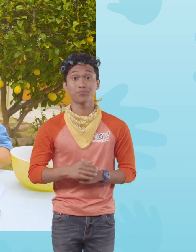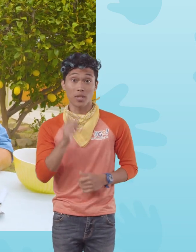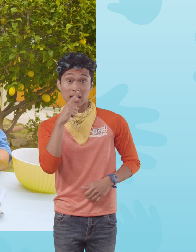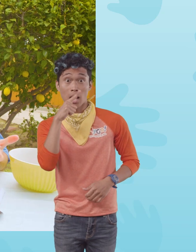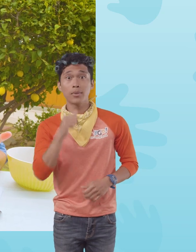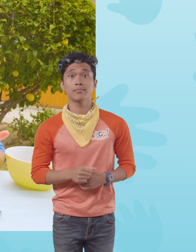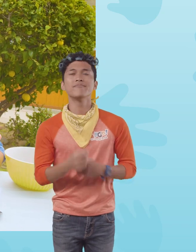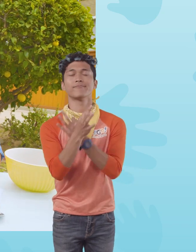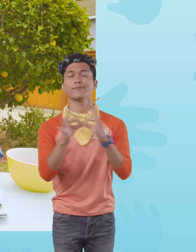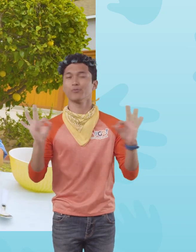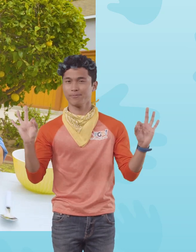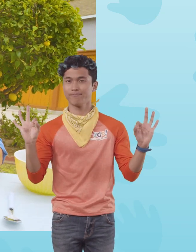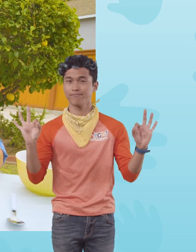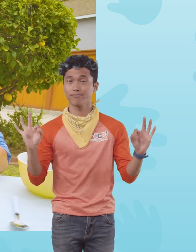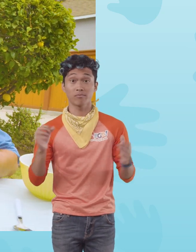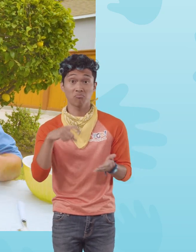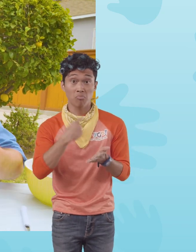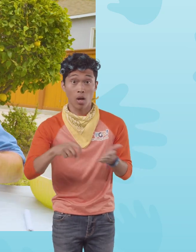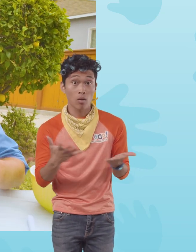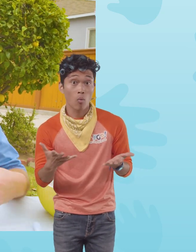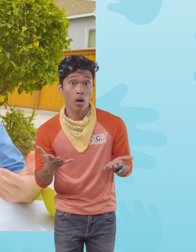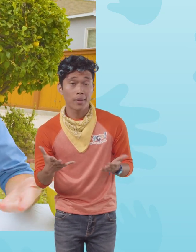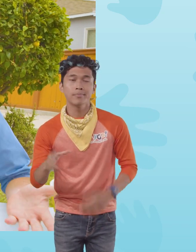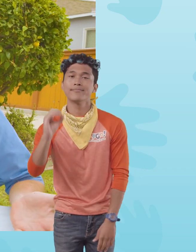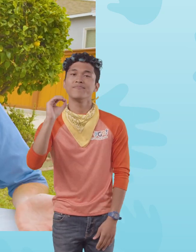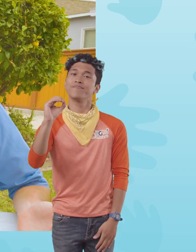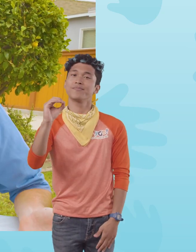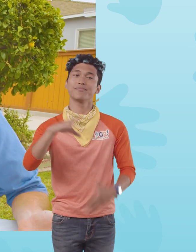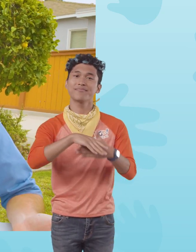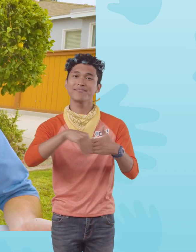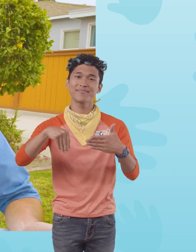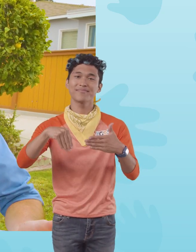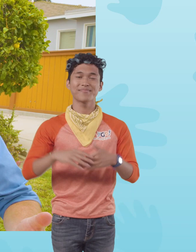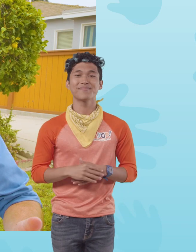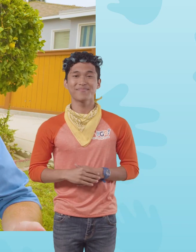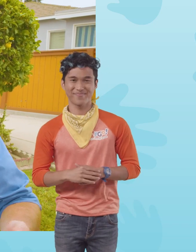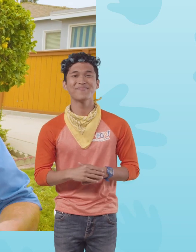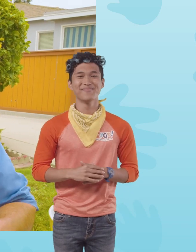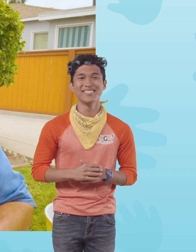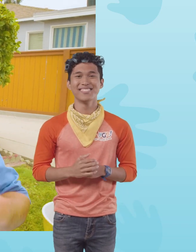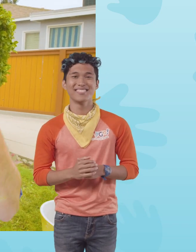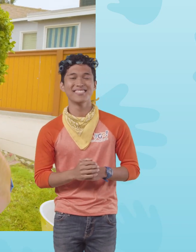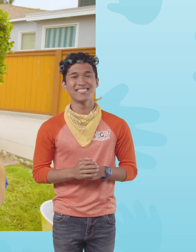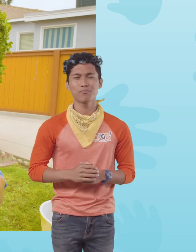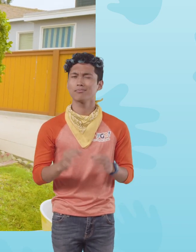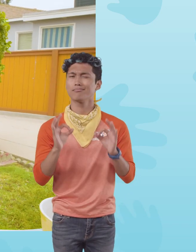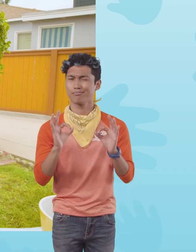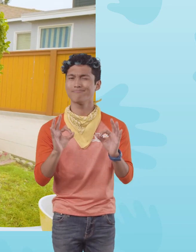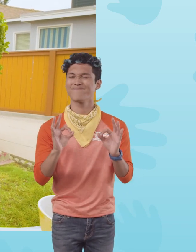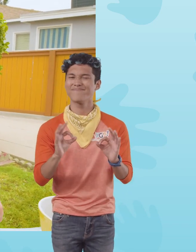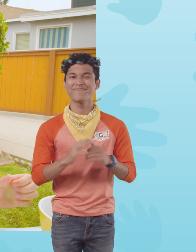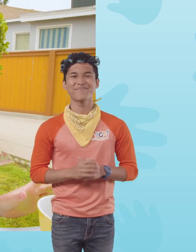lemons were free. So this cost us $0 to make. We're right